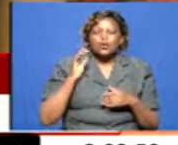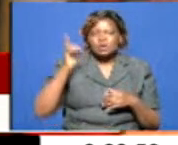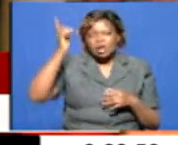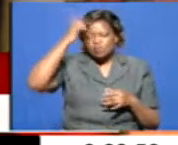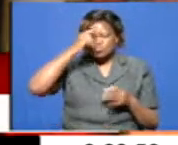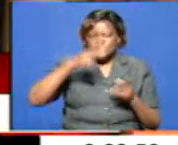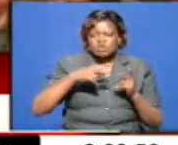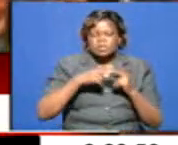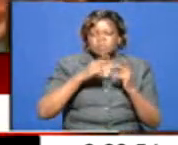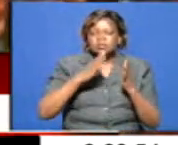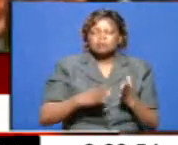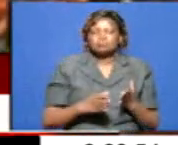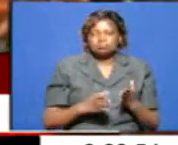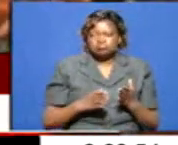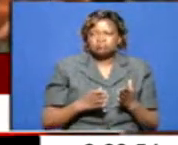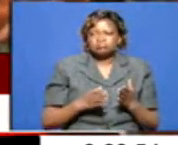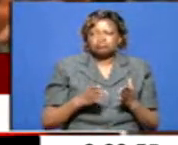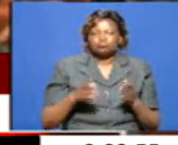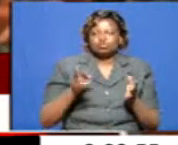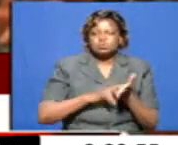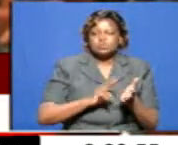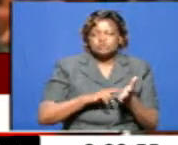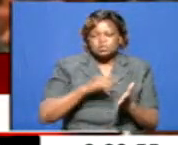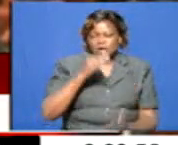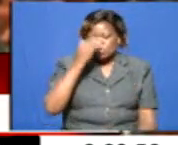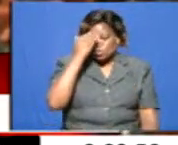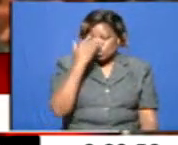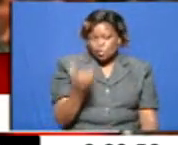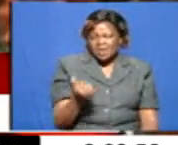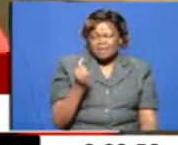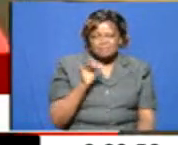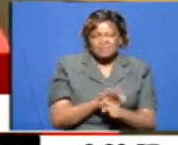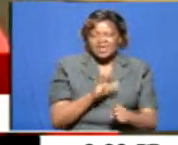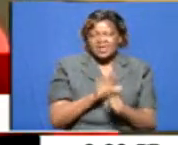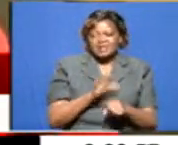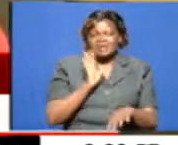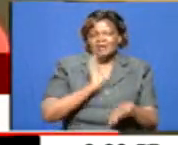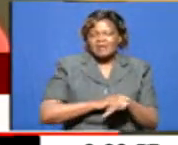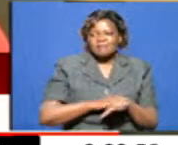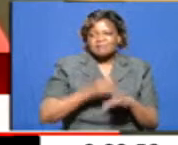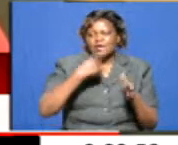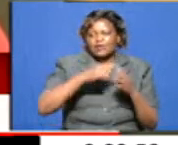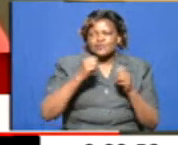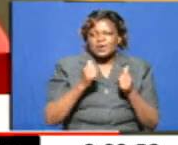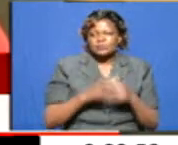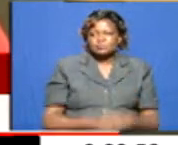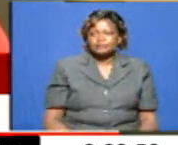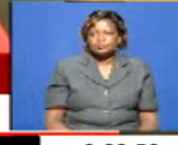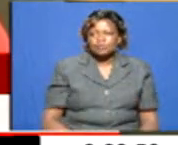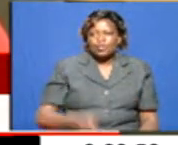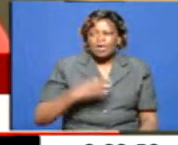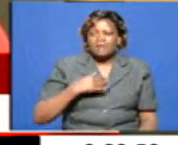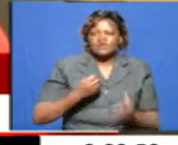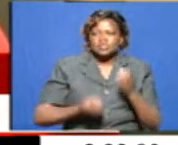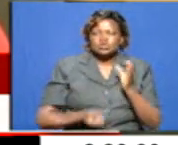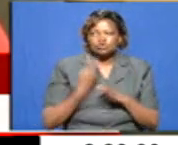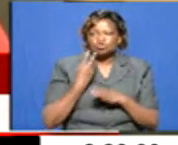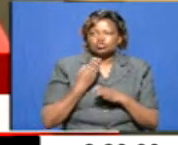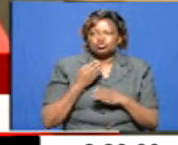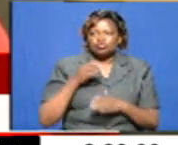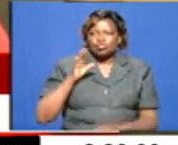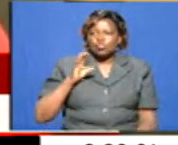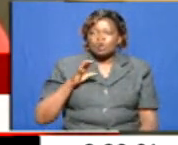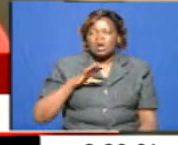since more than 15,000 graduate engineers in Kenya are yet to get certified. To launch the female